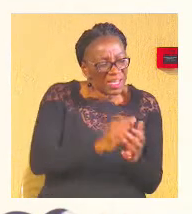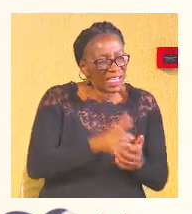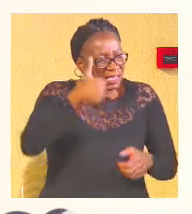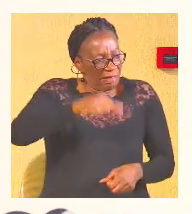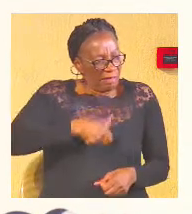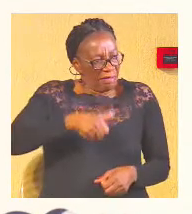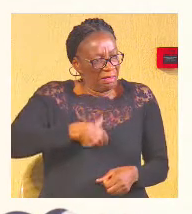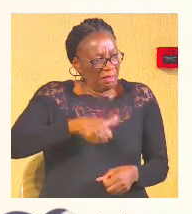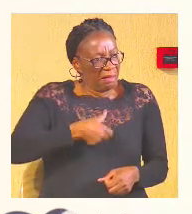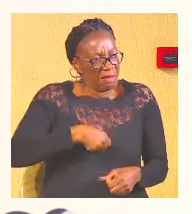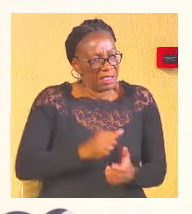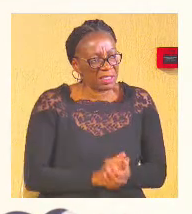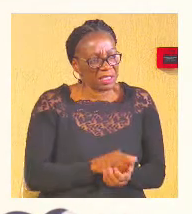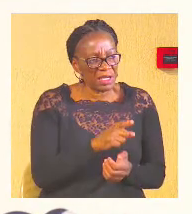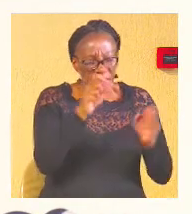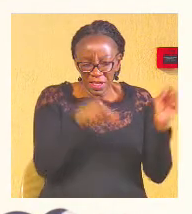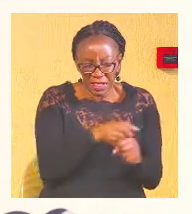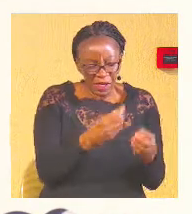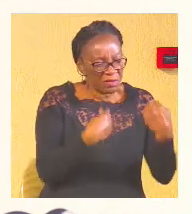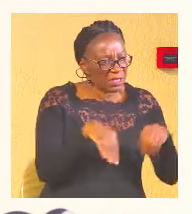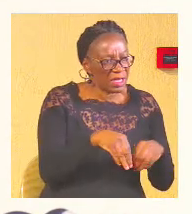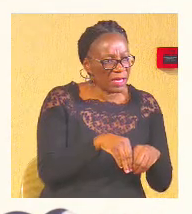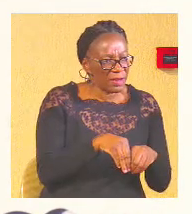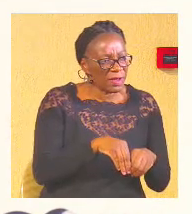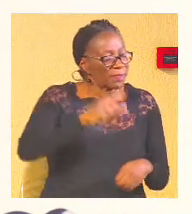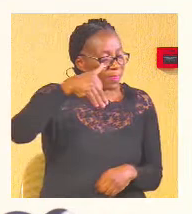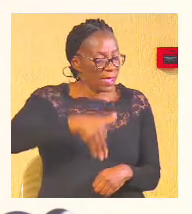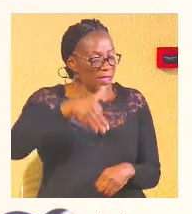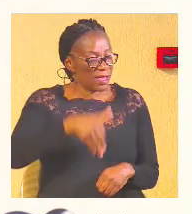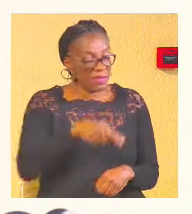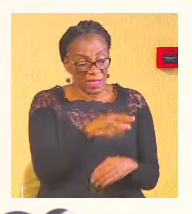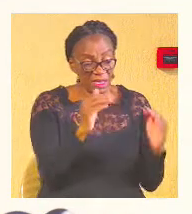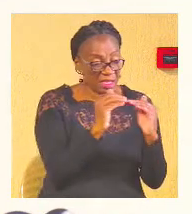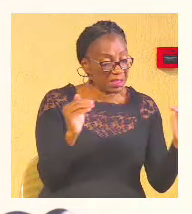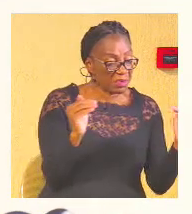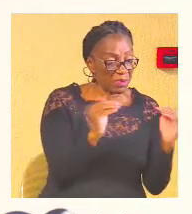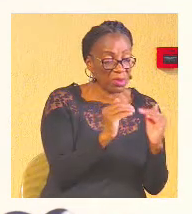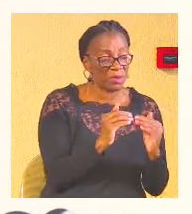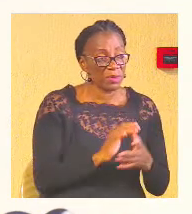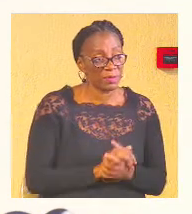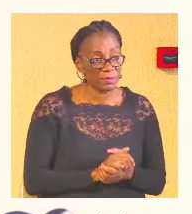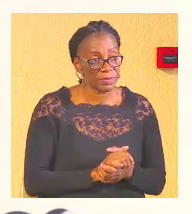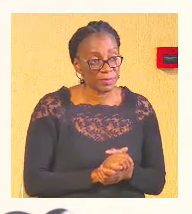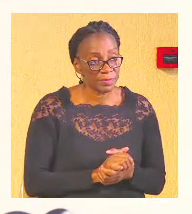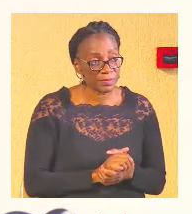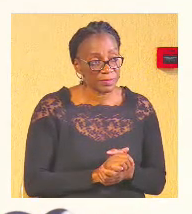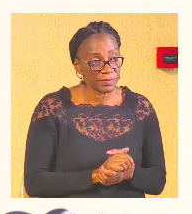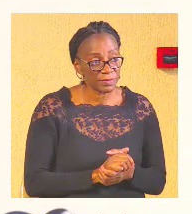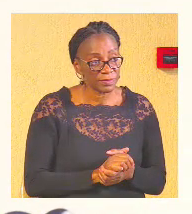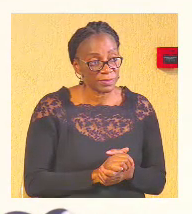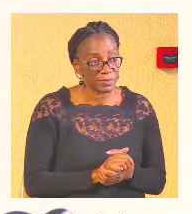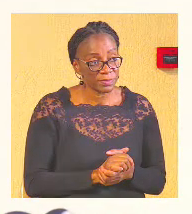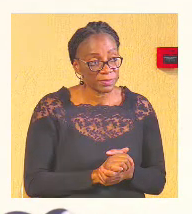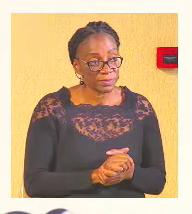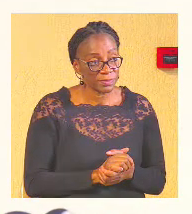be conducted in the public health sector. And that is normal. You cannot claim to have all the